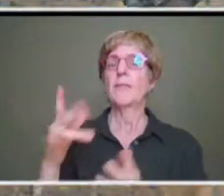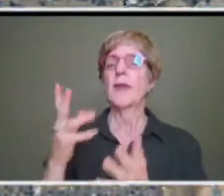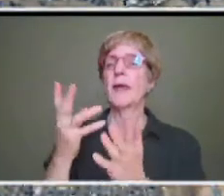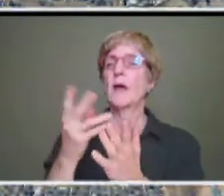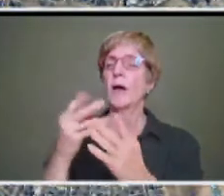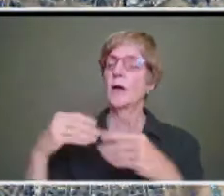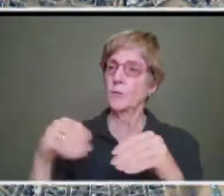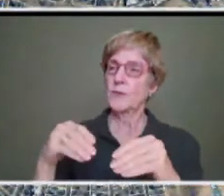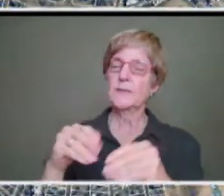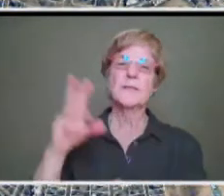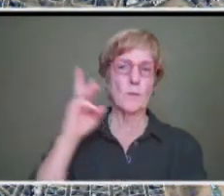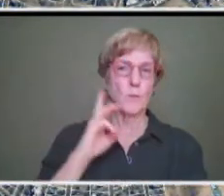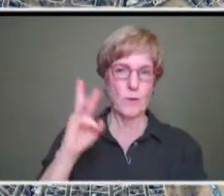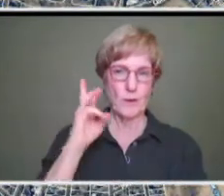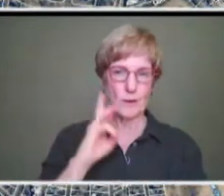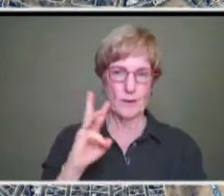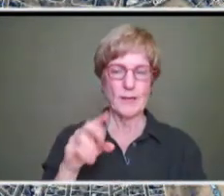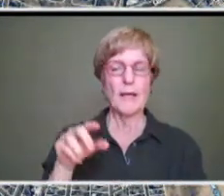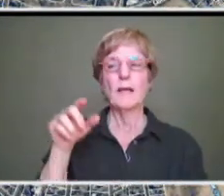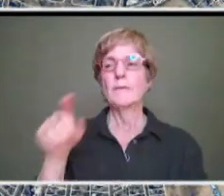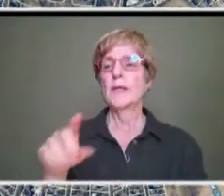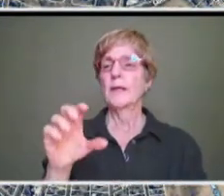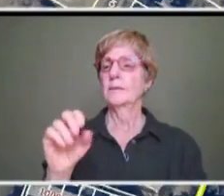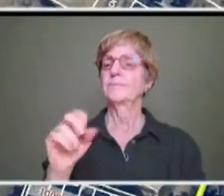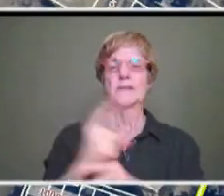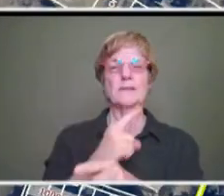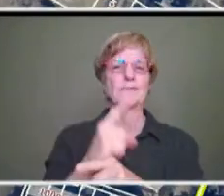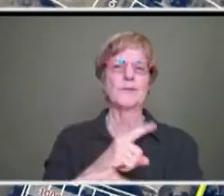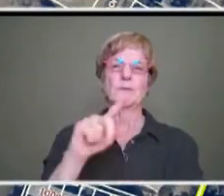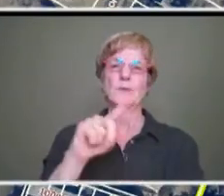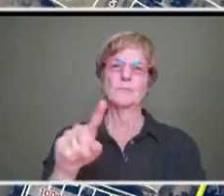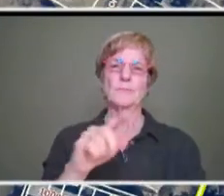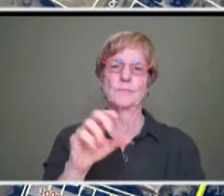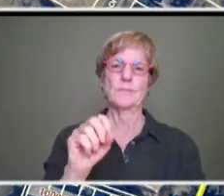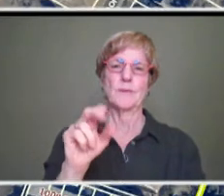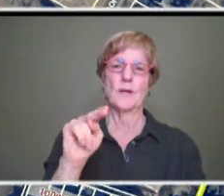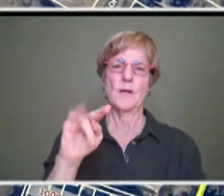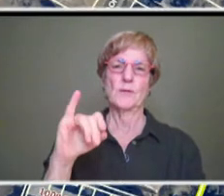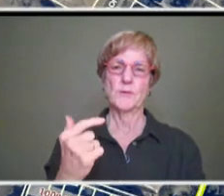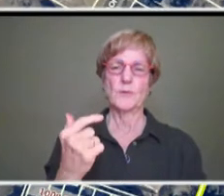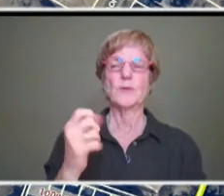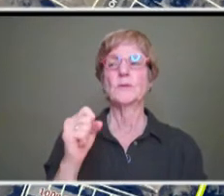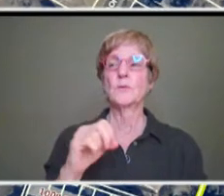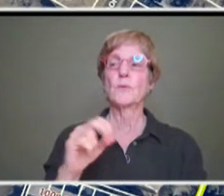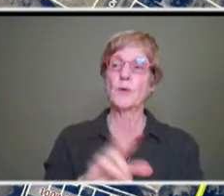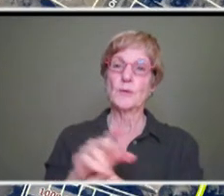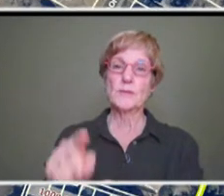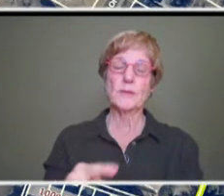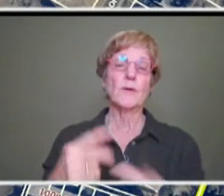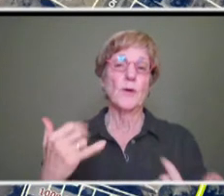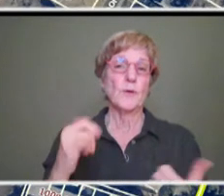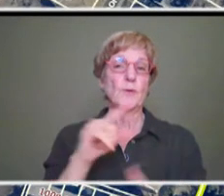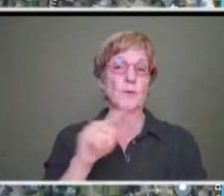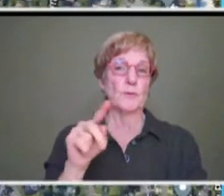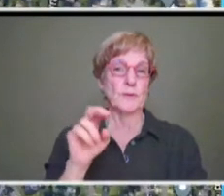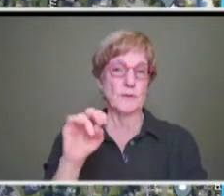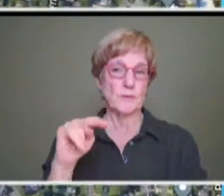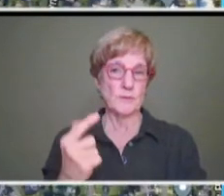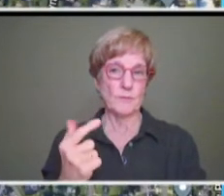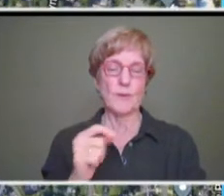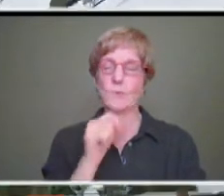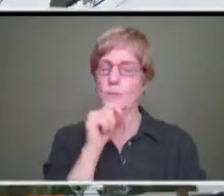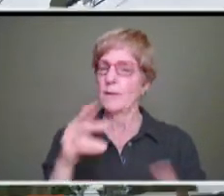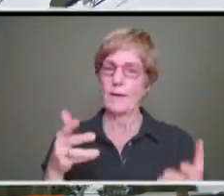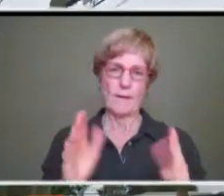this is a conventional zoning so I will not go into the specific uses on the site but I will say the current zoning would not allow